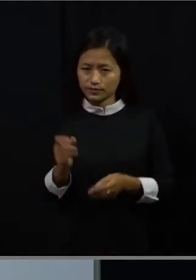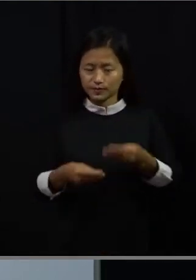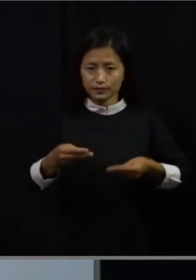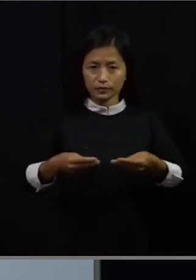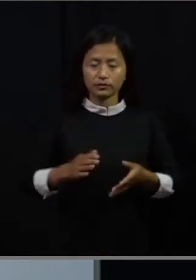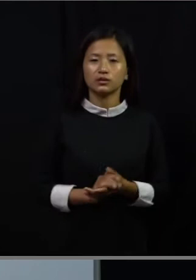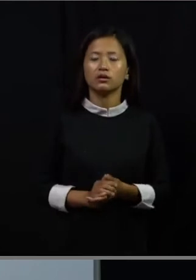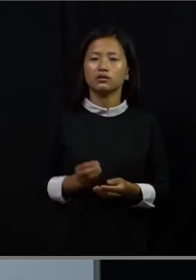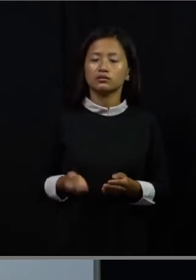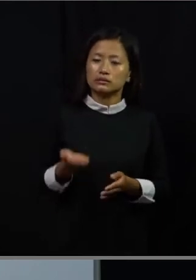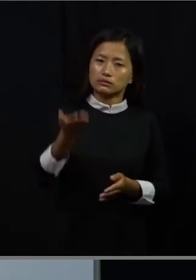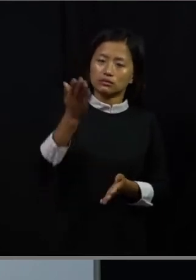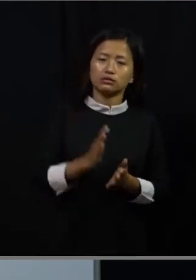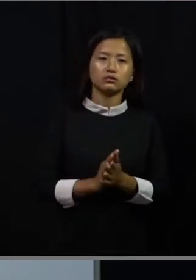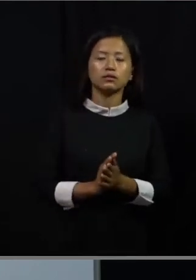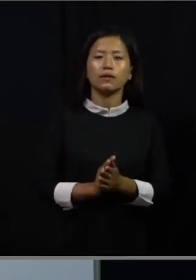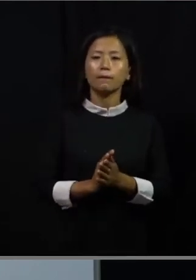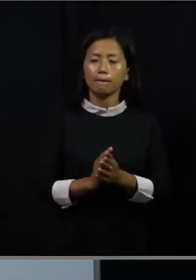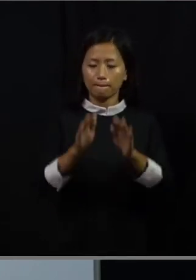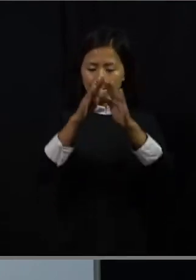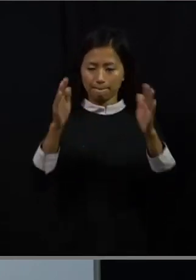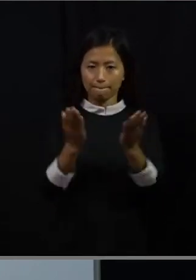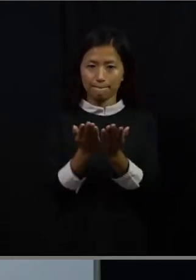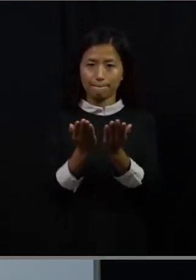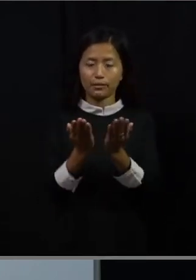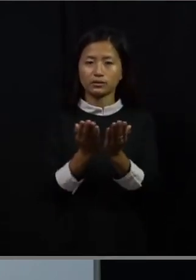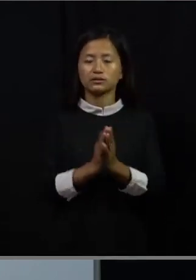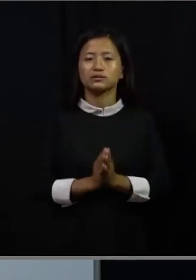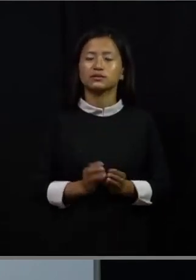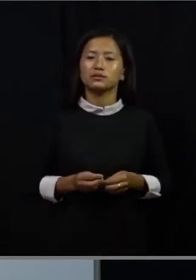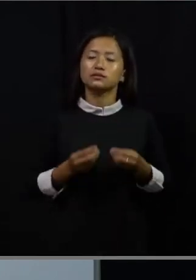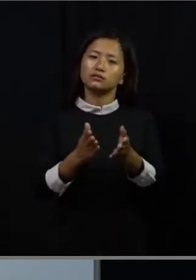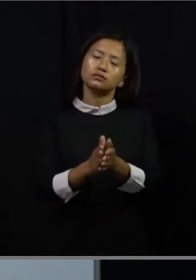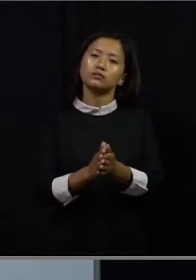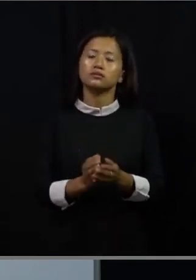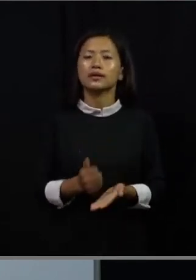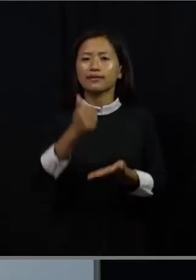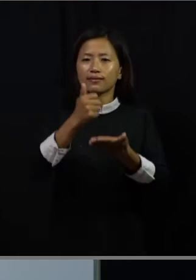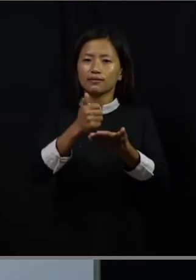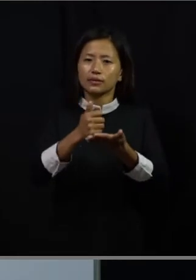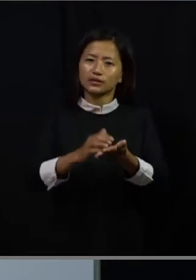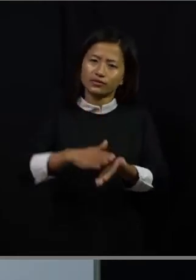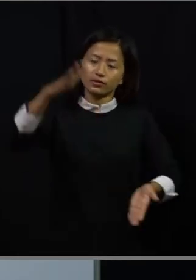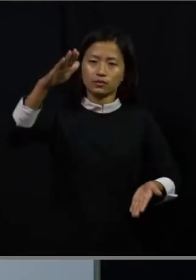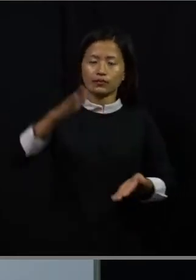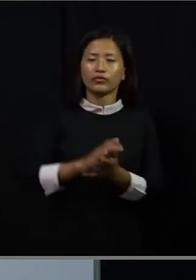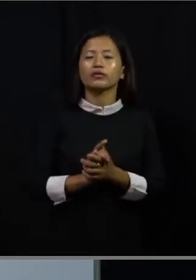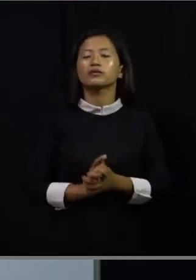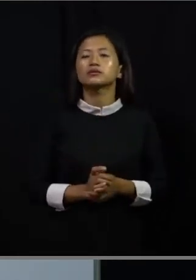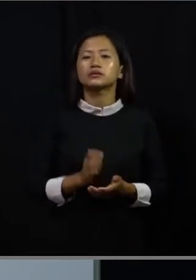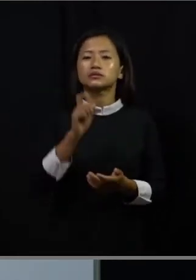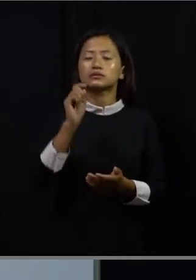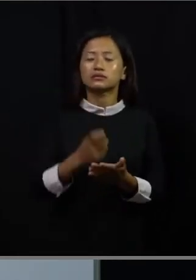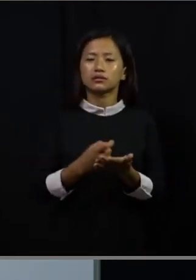the price of the books, right? Why? Because there is a scarcity of the supply and the demand is very high, and that is the